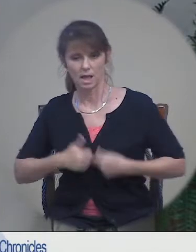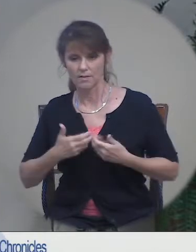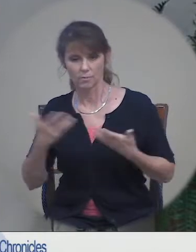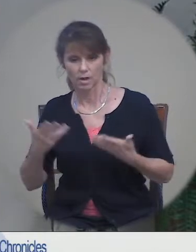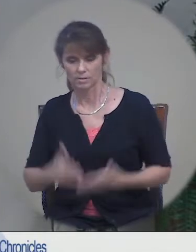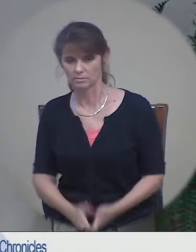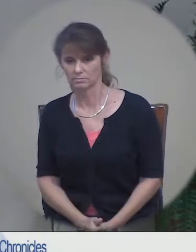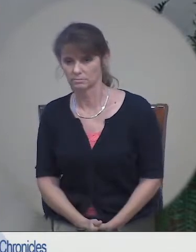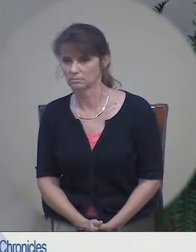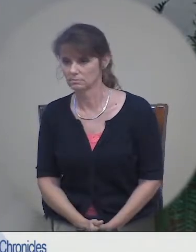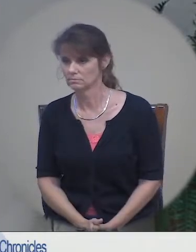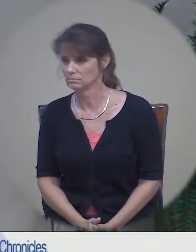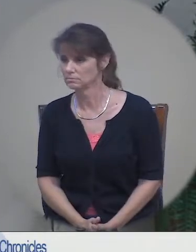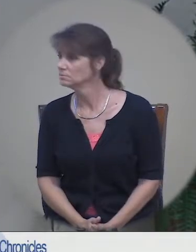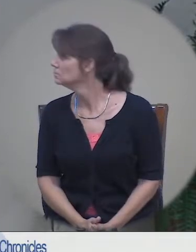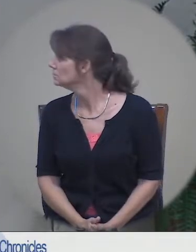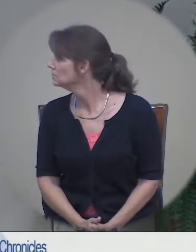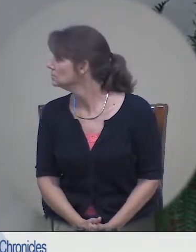on?